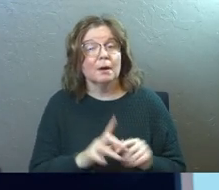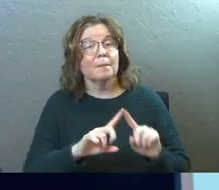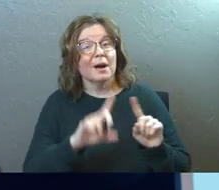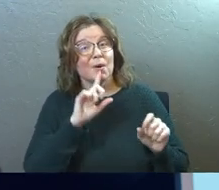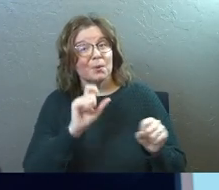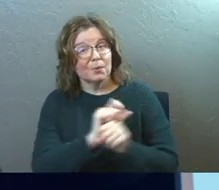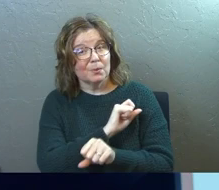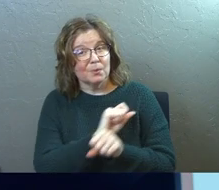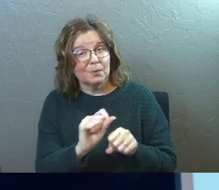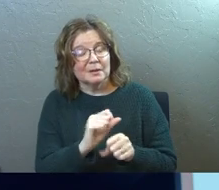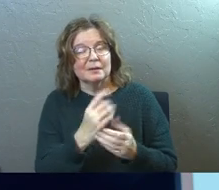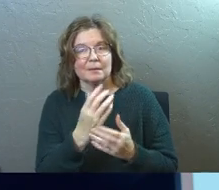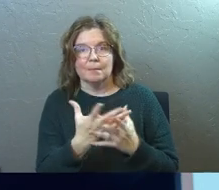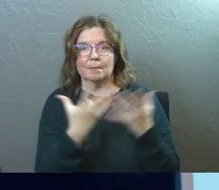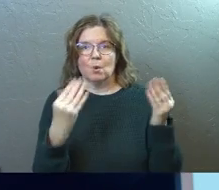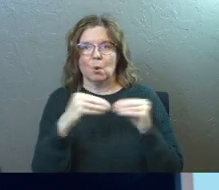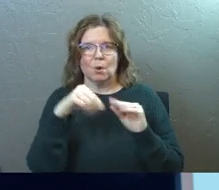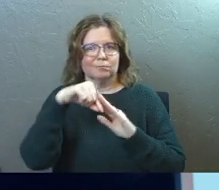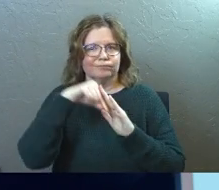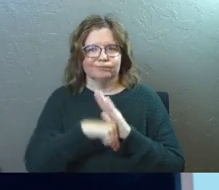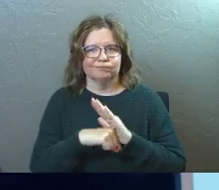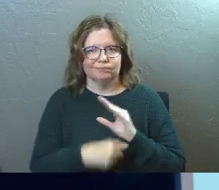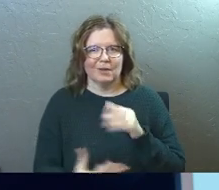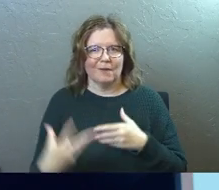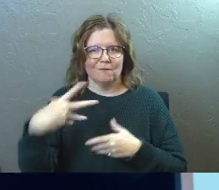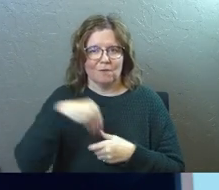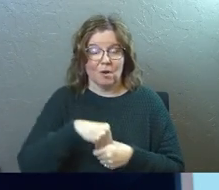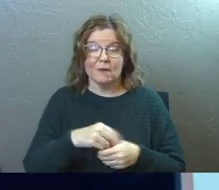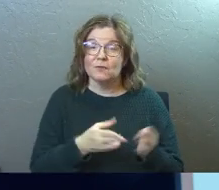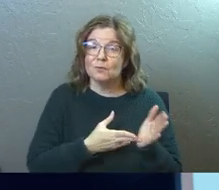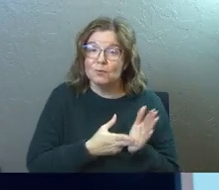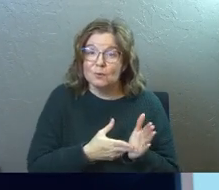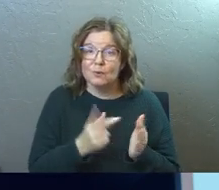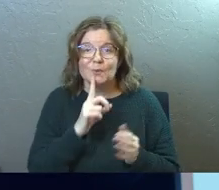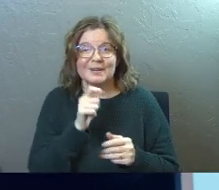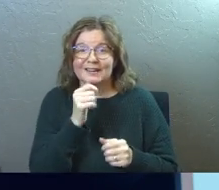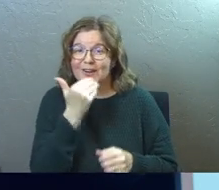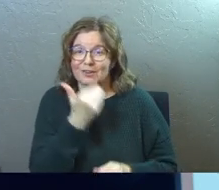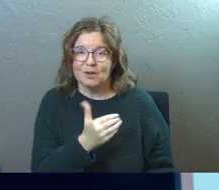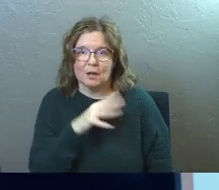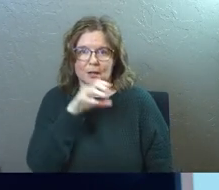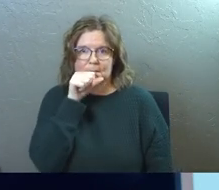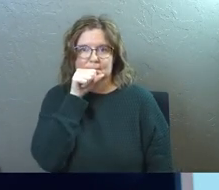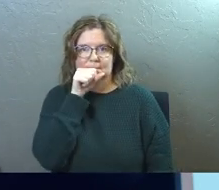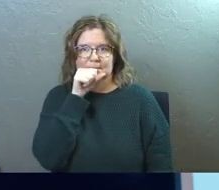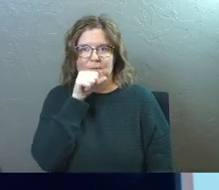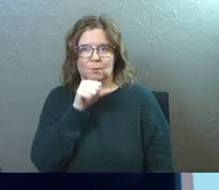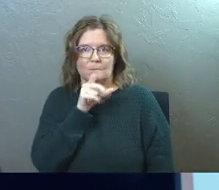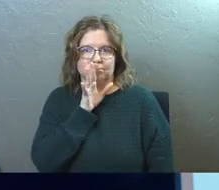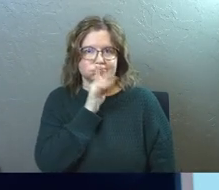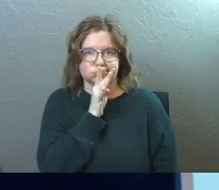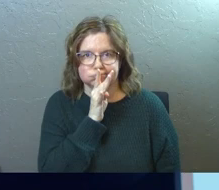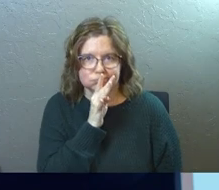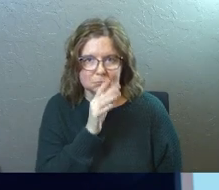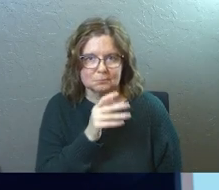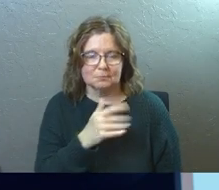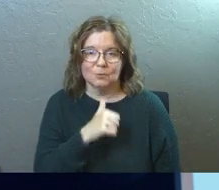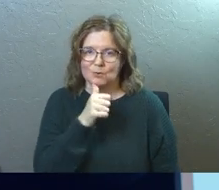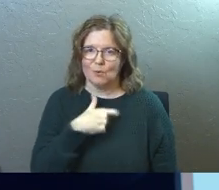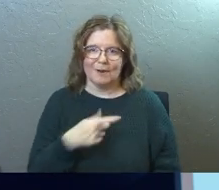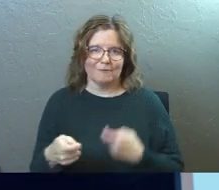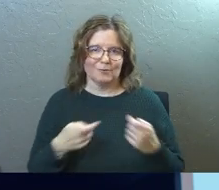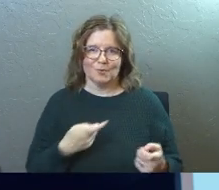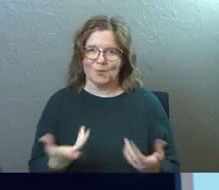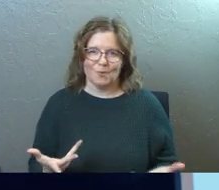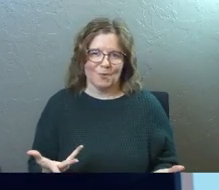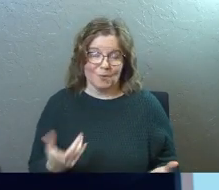But the reality is there's so much more to it. And the truth is we're really not good at holding our tongues. We don't have control